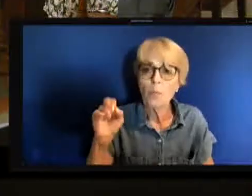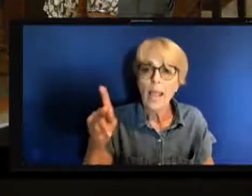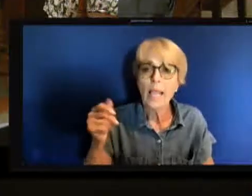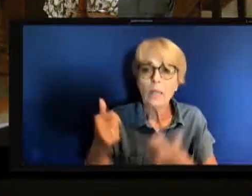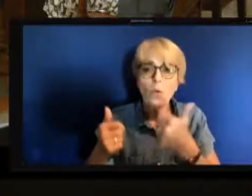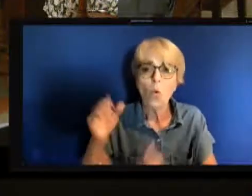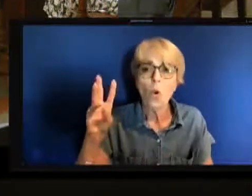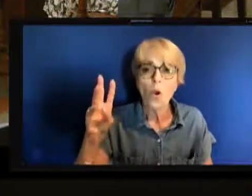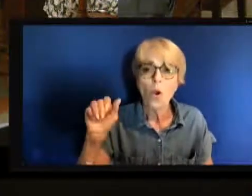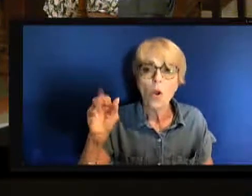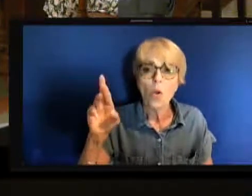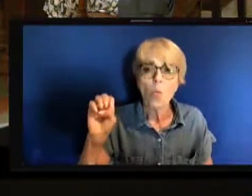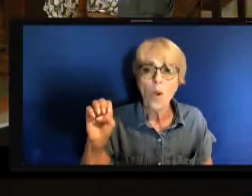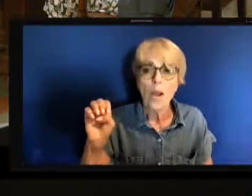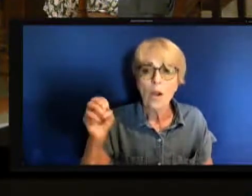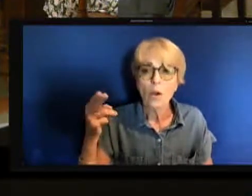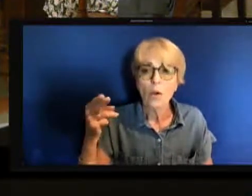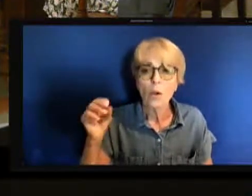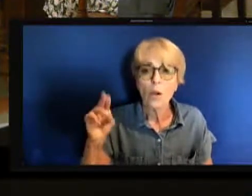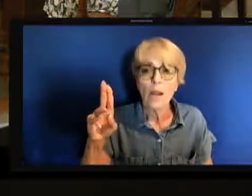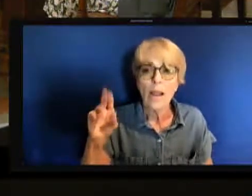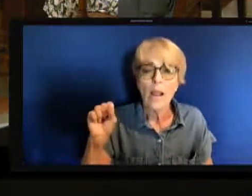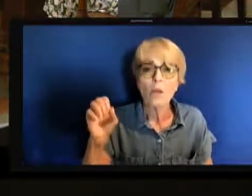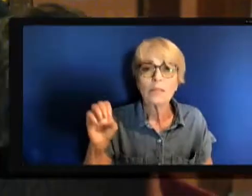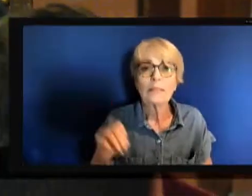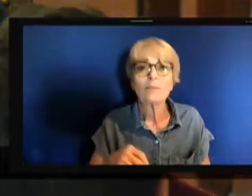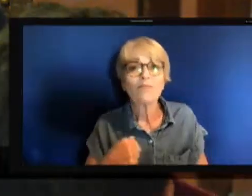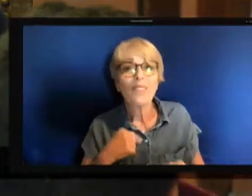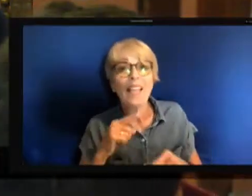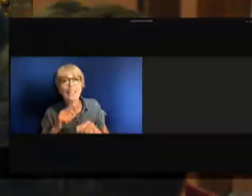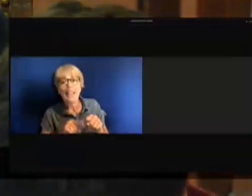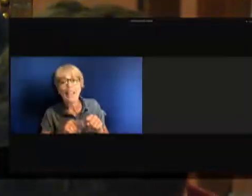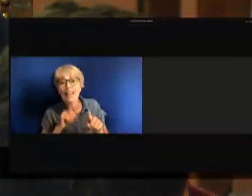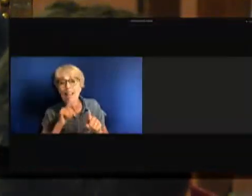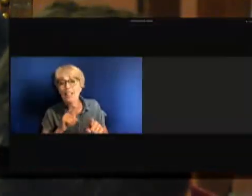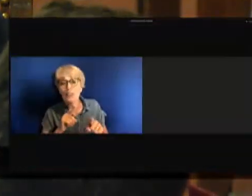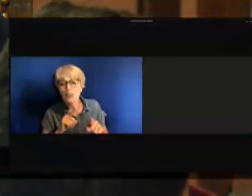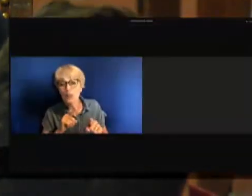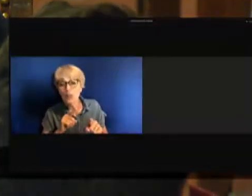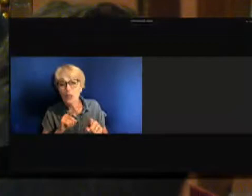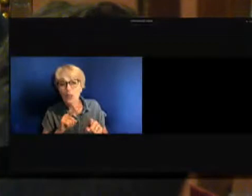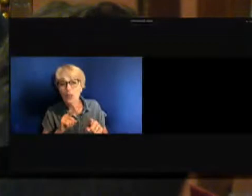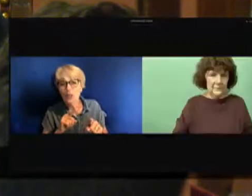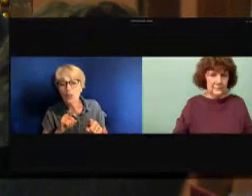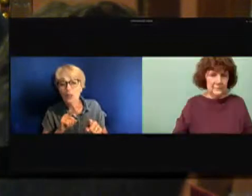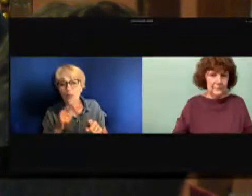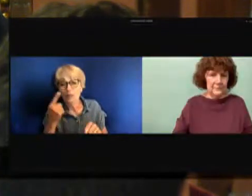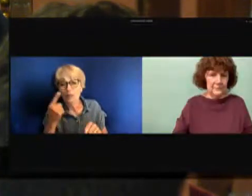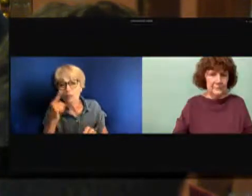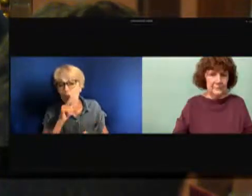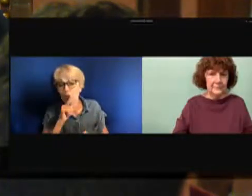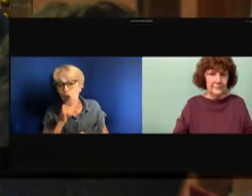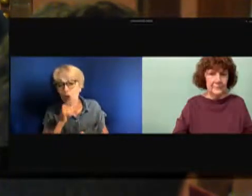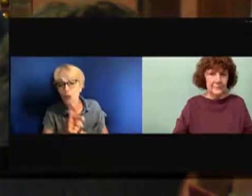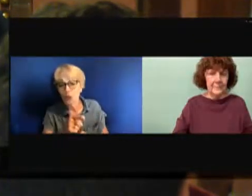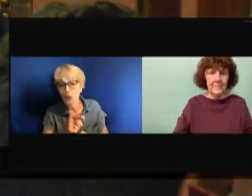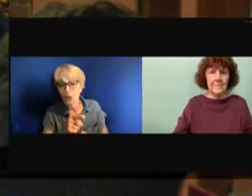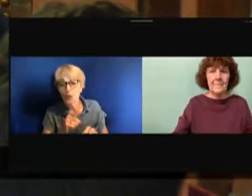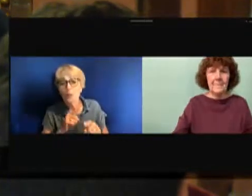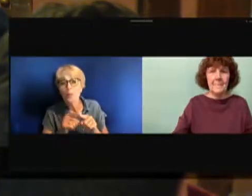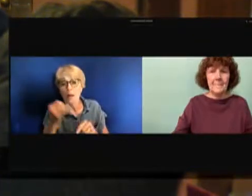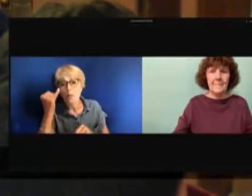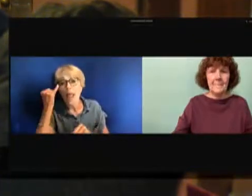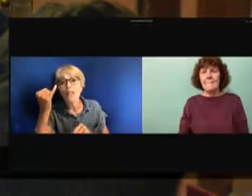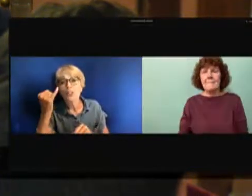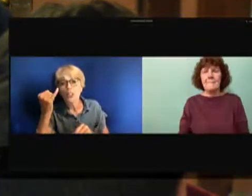I can't give you 100% confirmation of that particular scenario. I can imagine a scenario